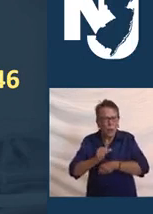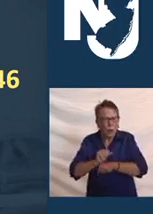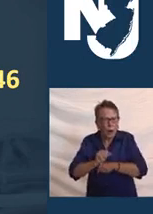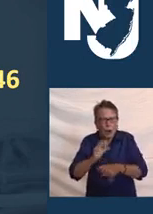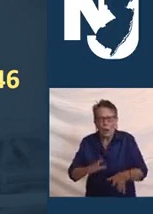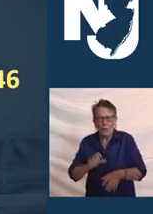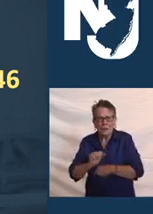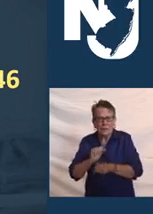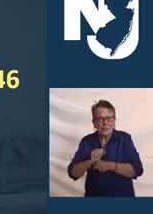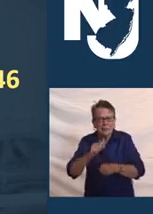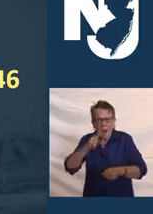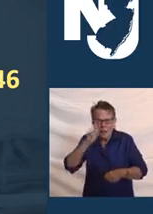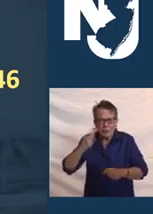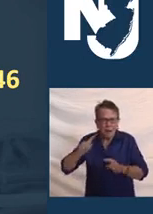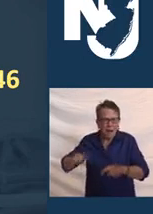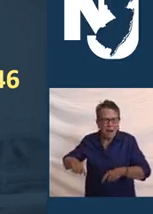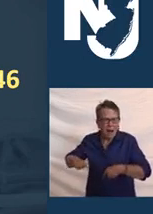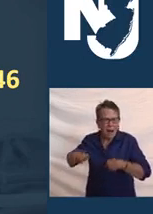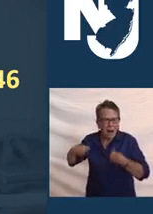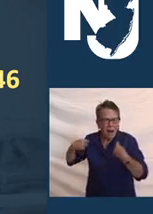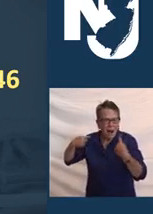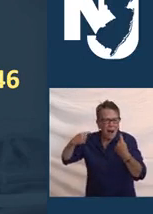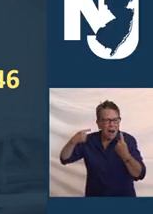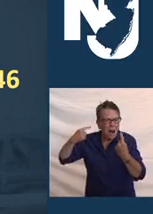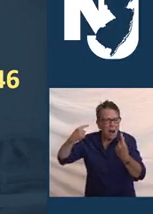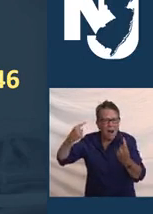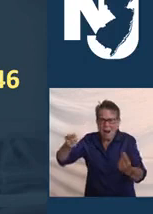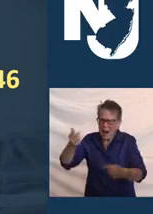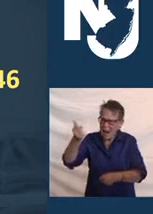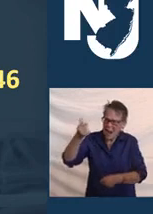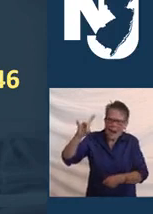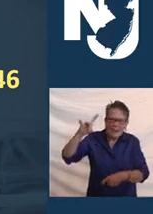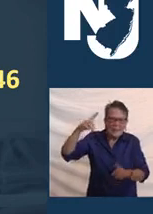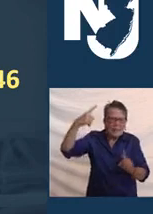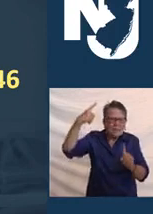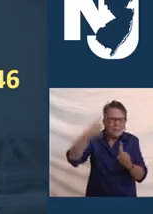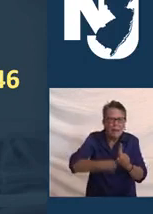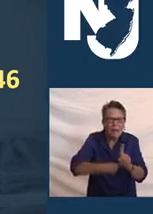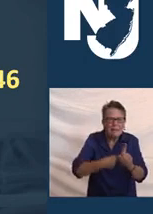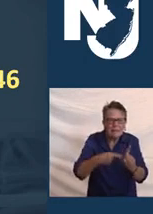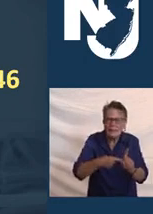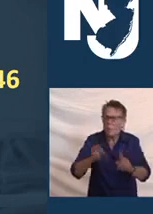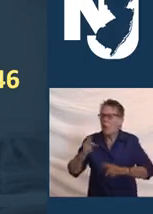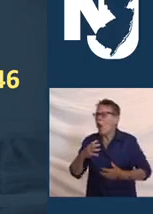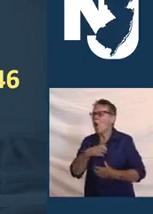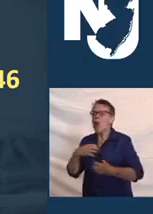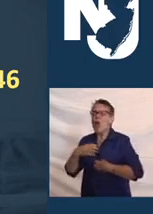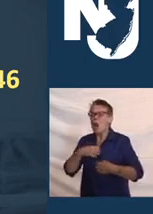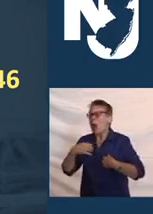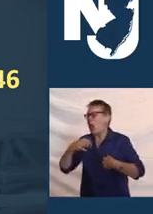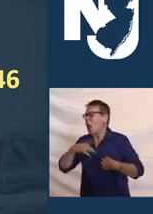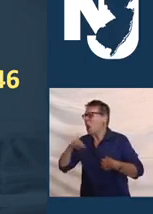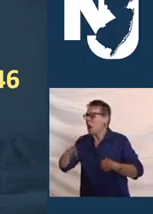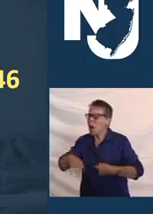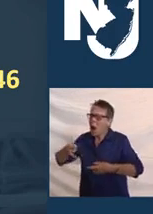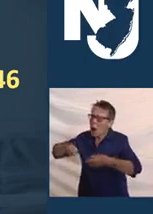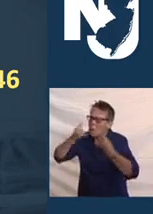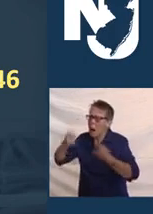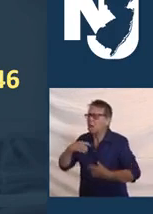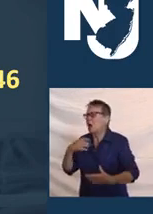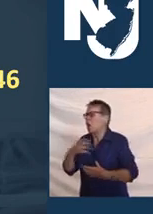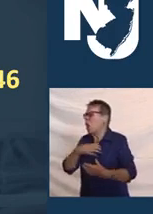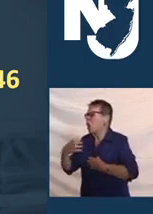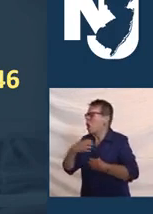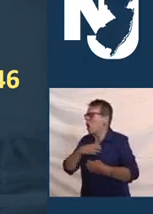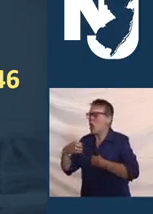for 18 months straight? So when you gripe about masking or vaccination, you're really showing you only care about you.